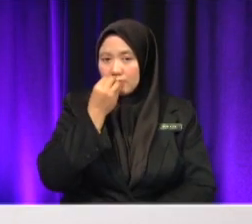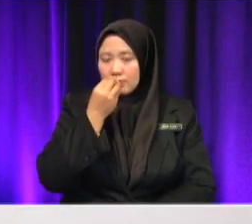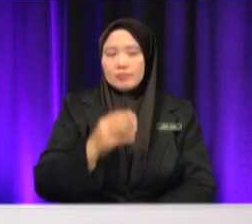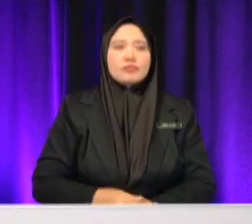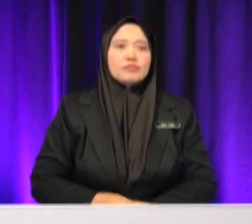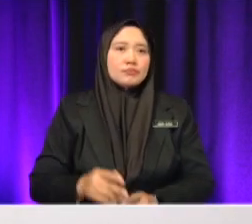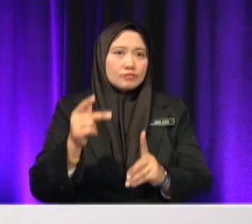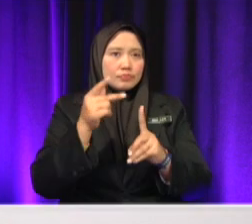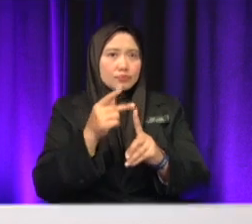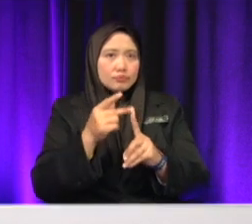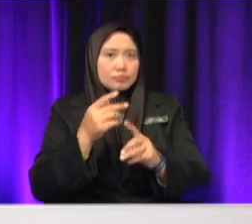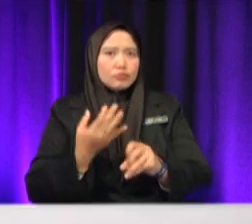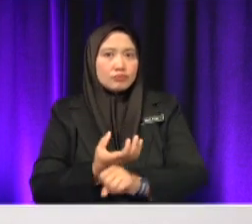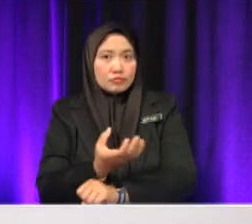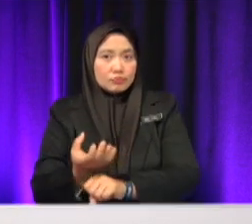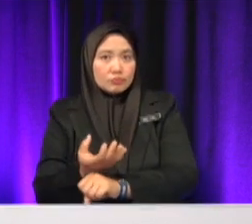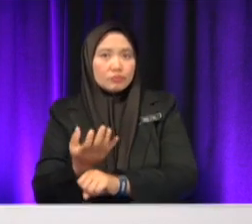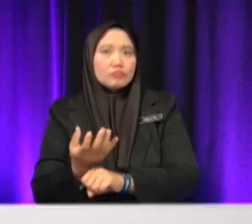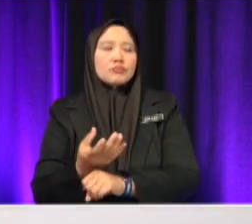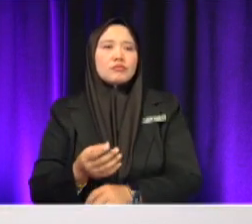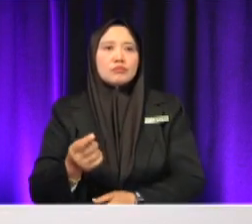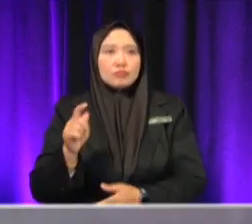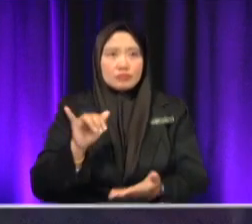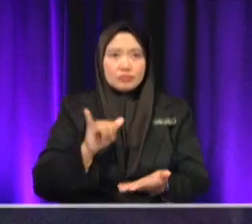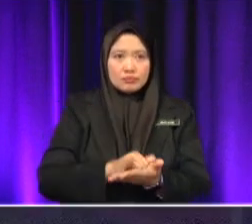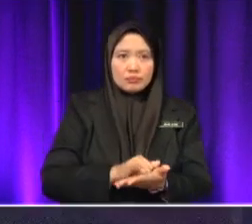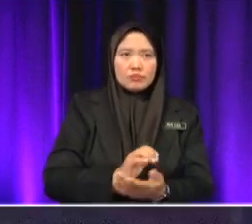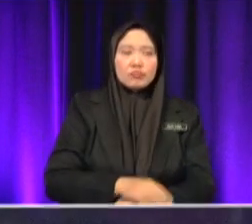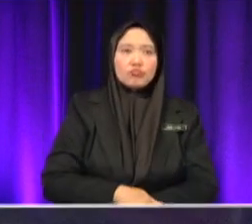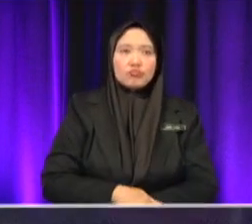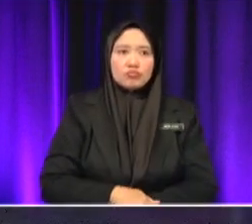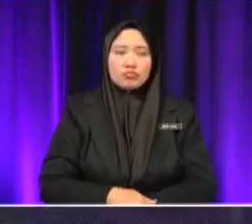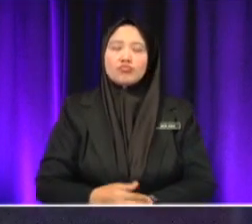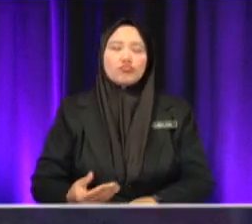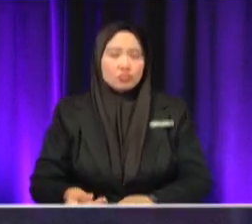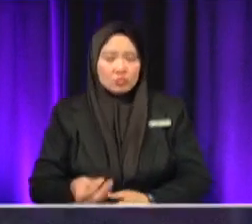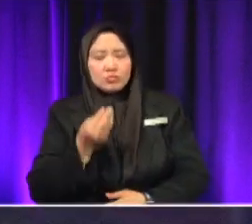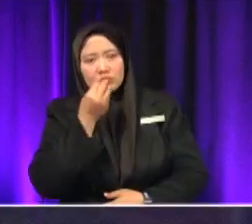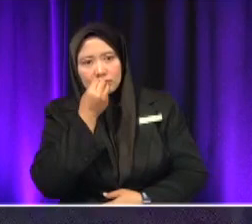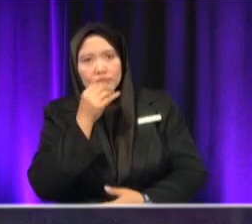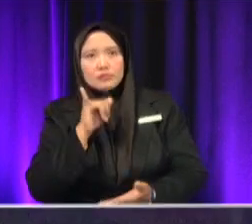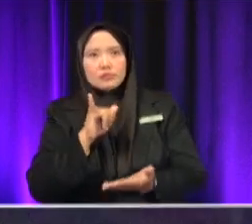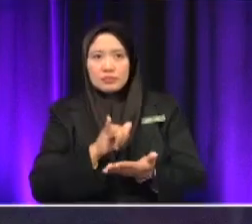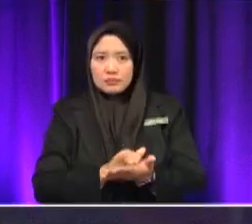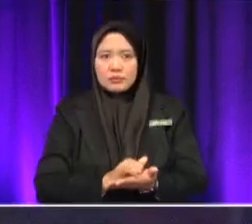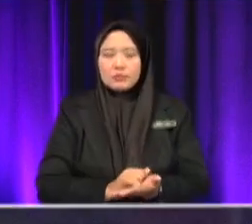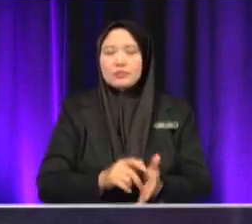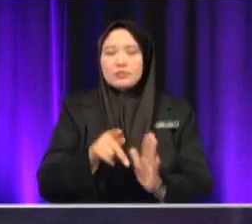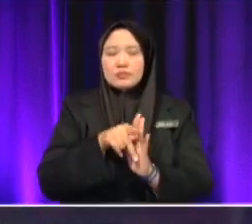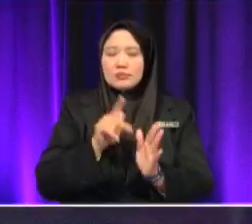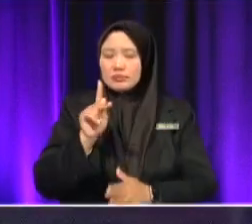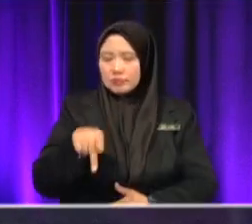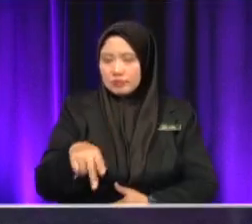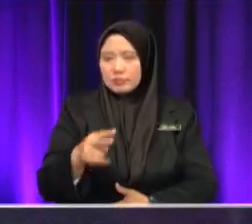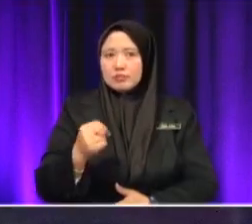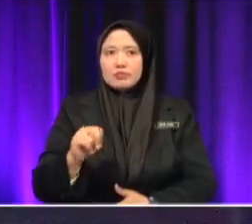Okay, so yeah, food is definitely one of the necessities for human. Right. So that would definitely help the woman.